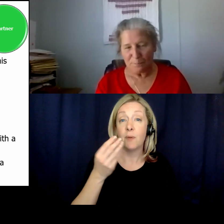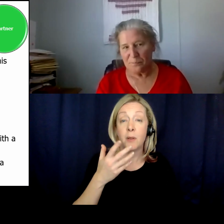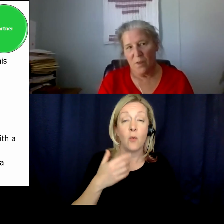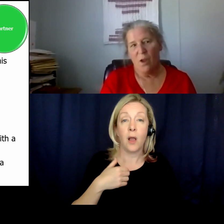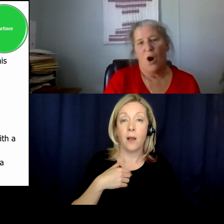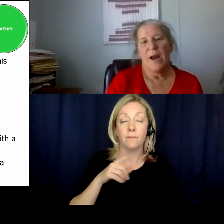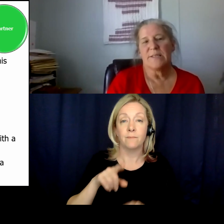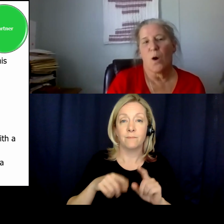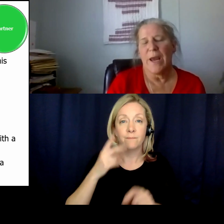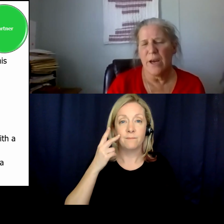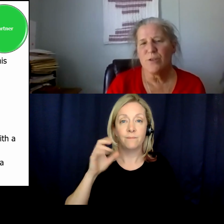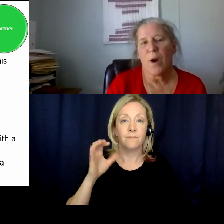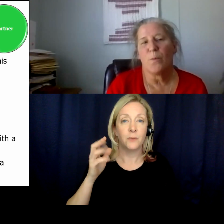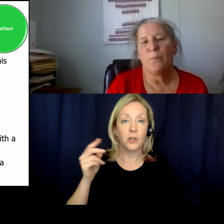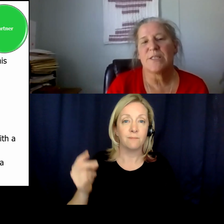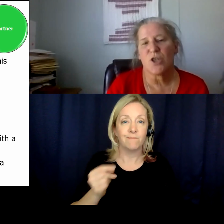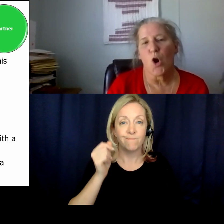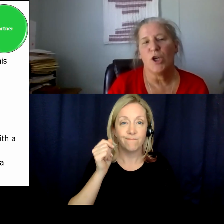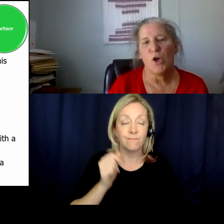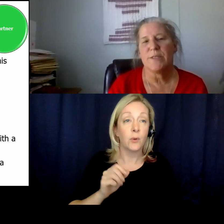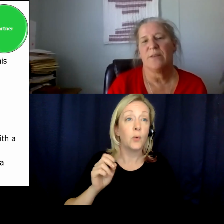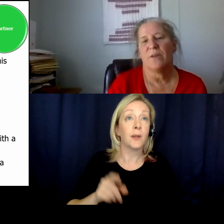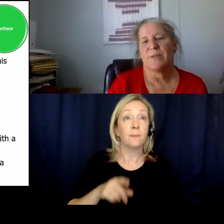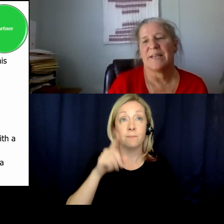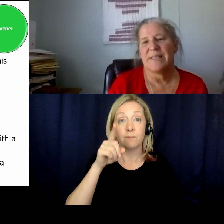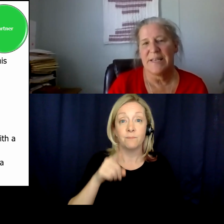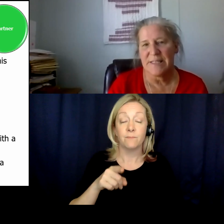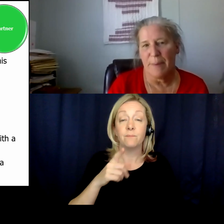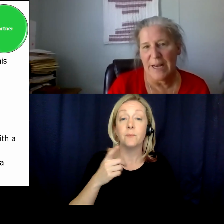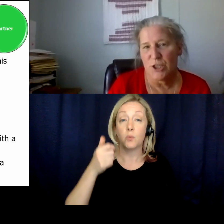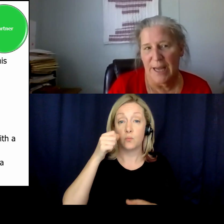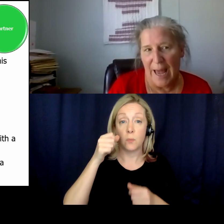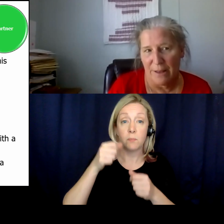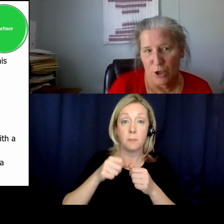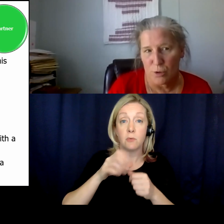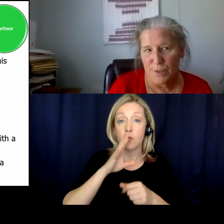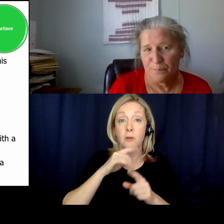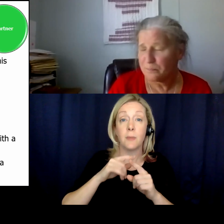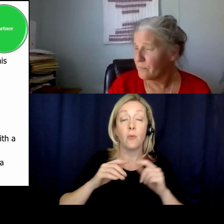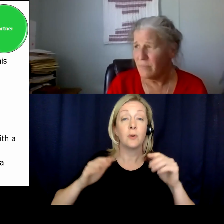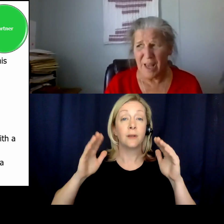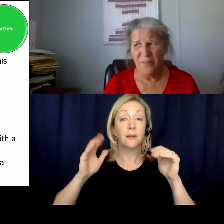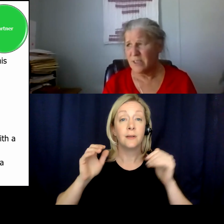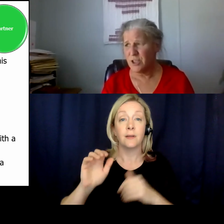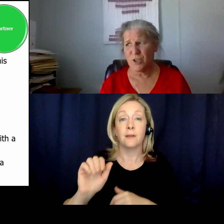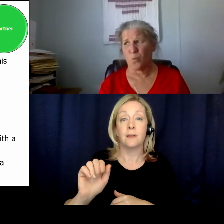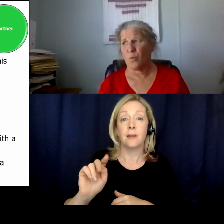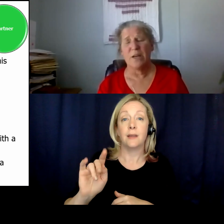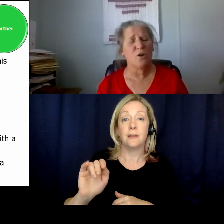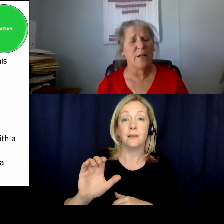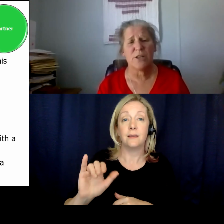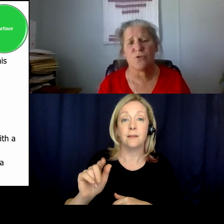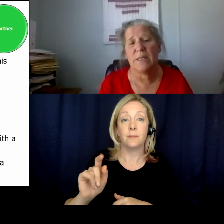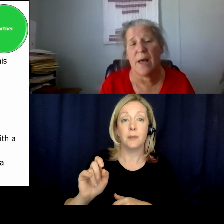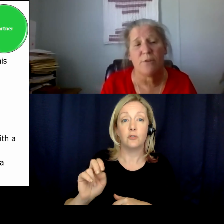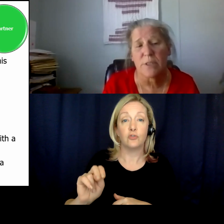pod. All right. So here's where we would start using those anticipation calendars. And that's just a